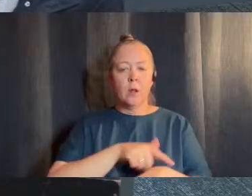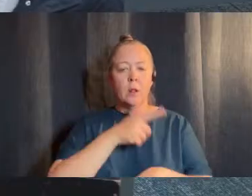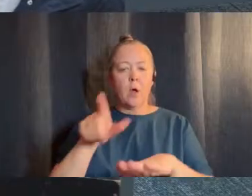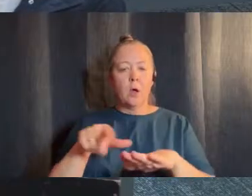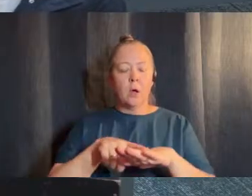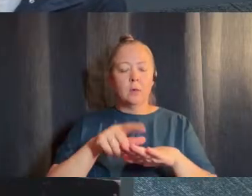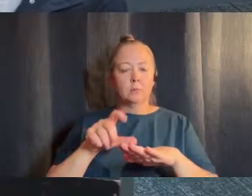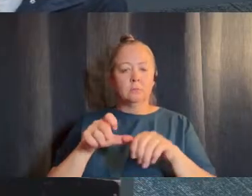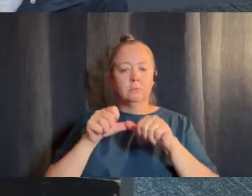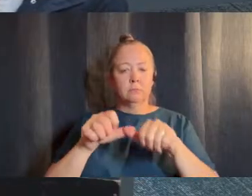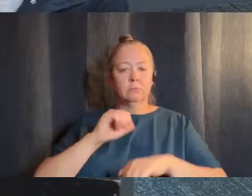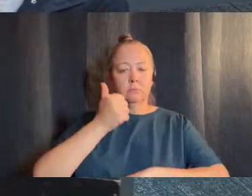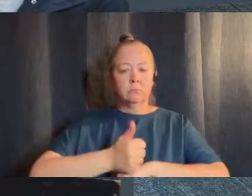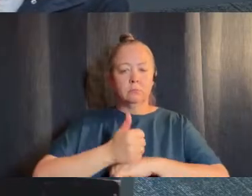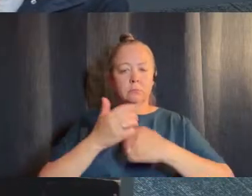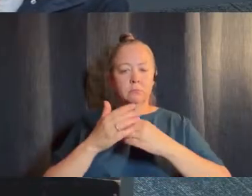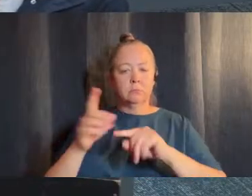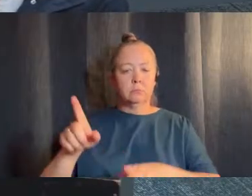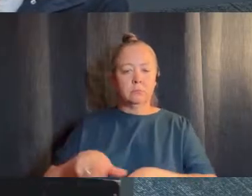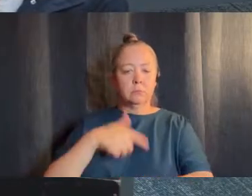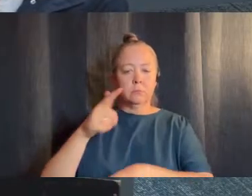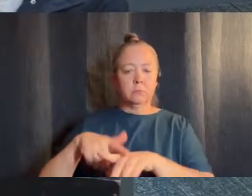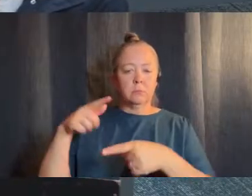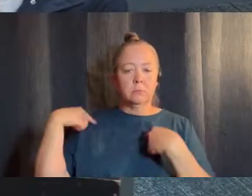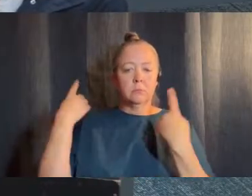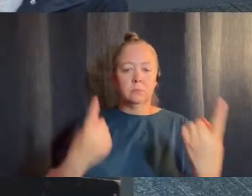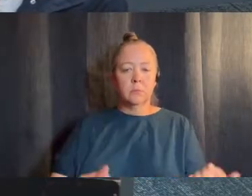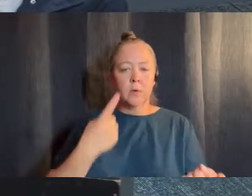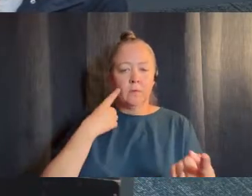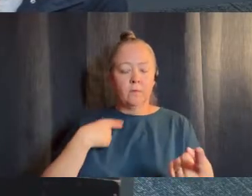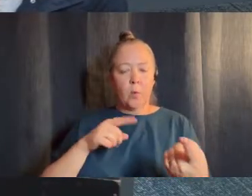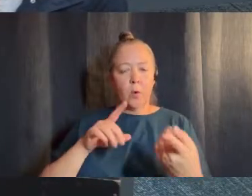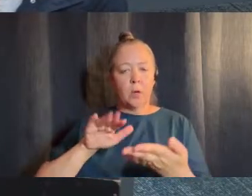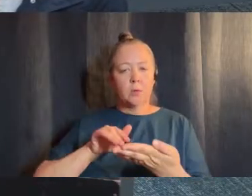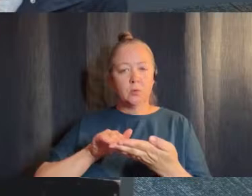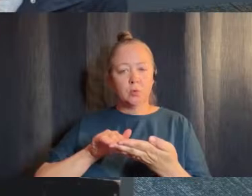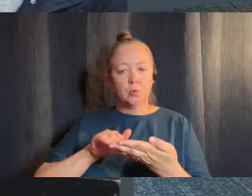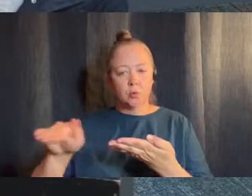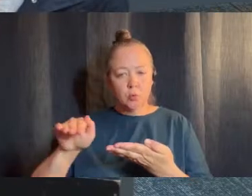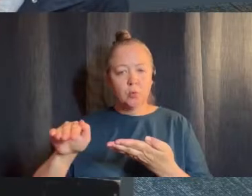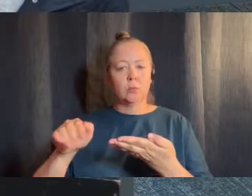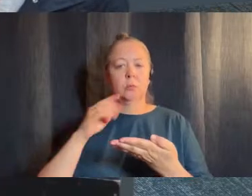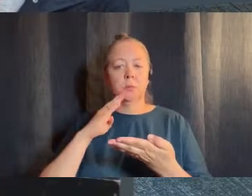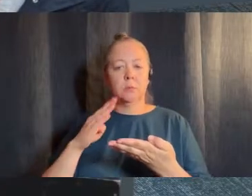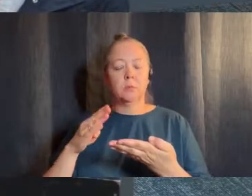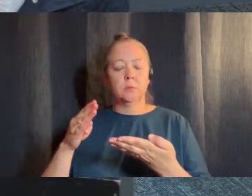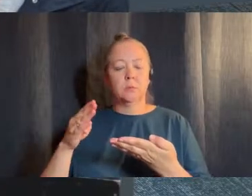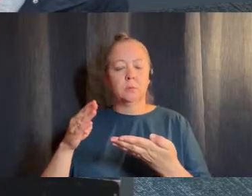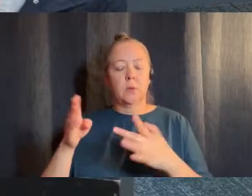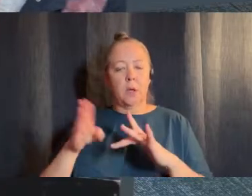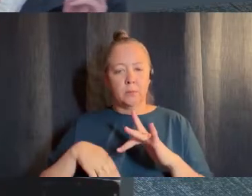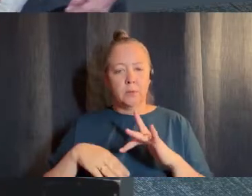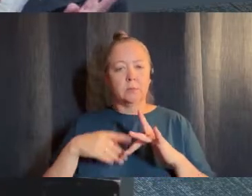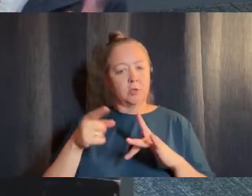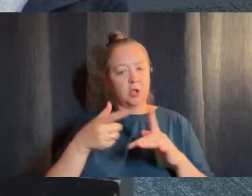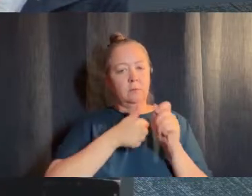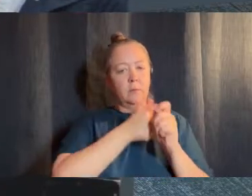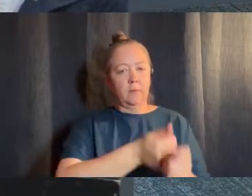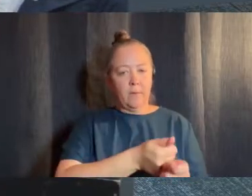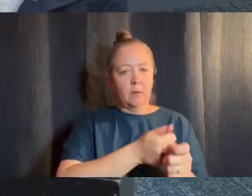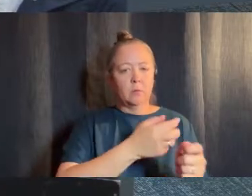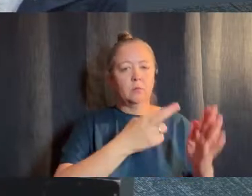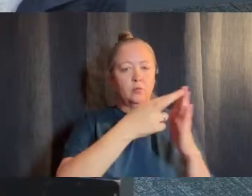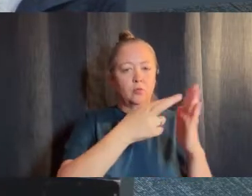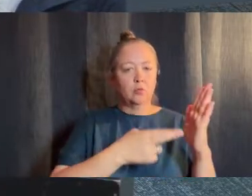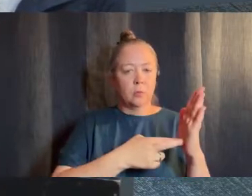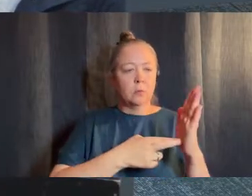favorably. When Councilwoman Fry put in her request for an excused absence, she followed the rules. She was told by the mayor, "Congratulations," and that